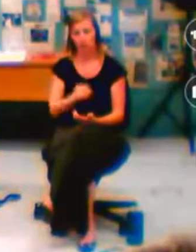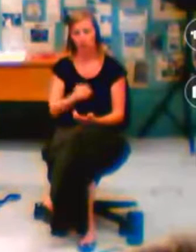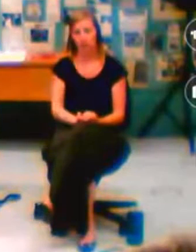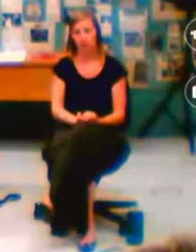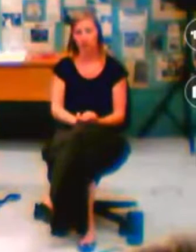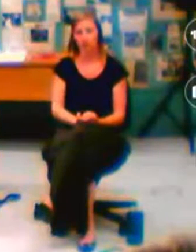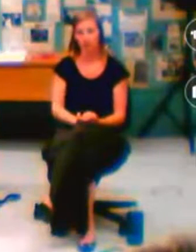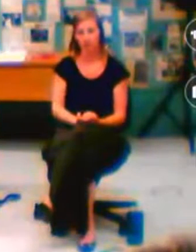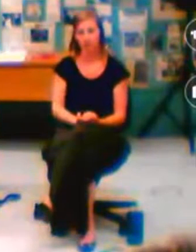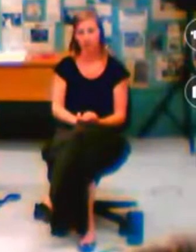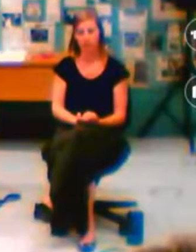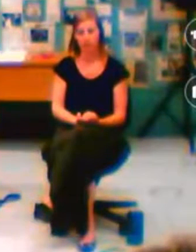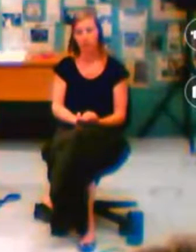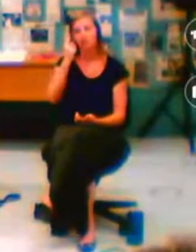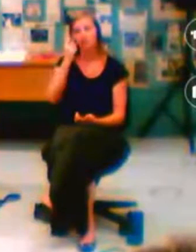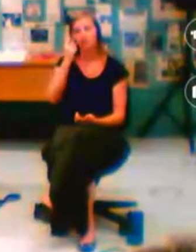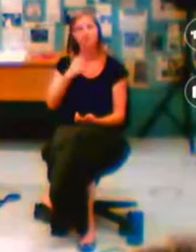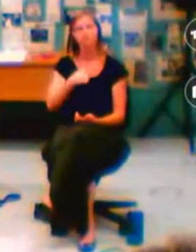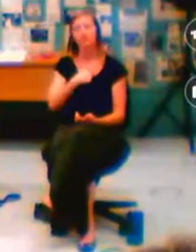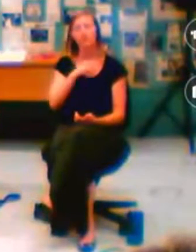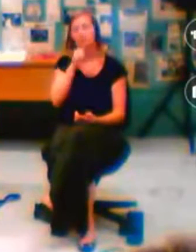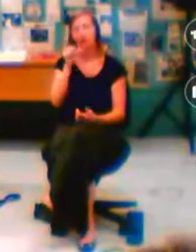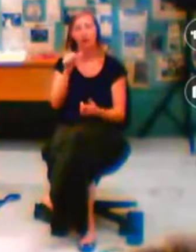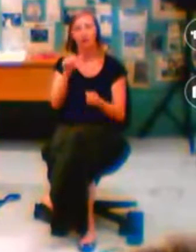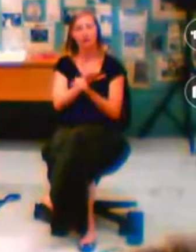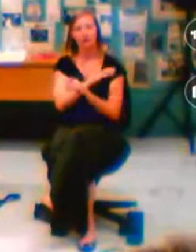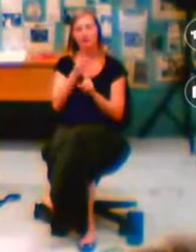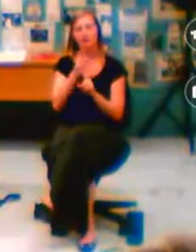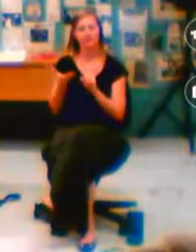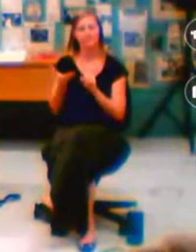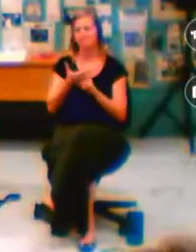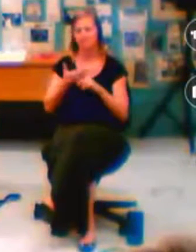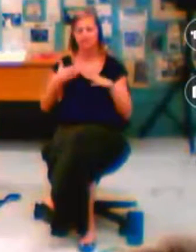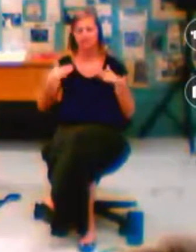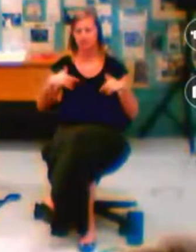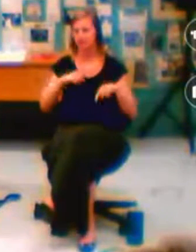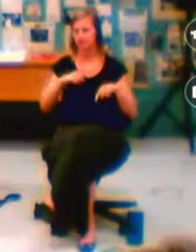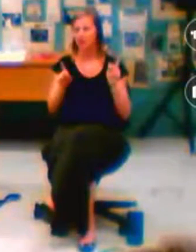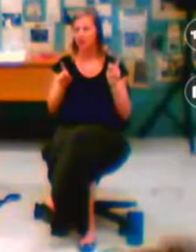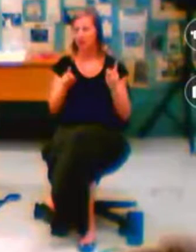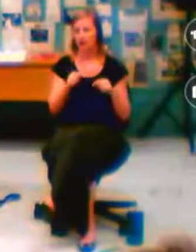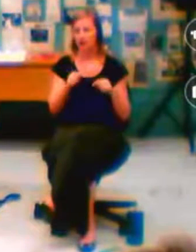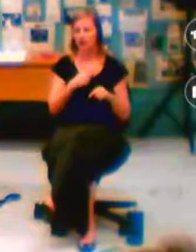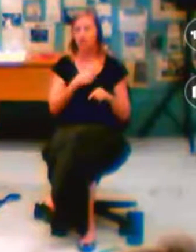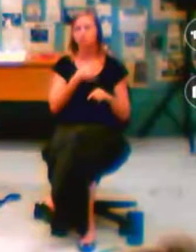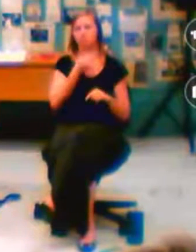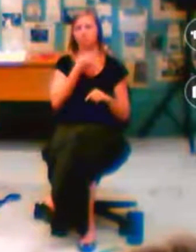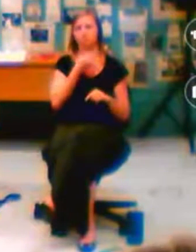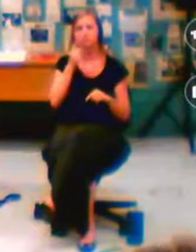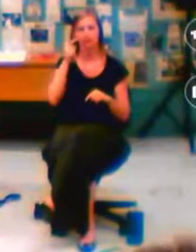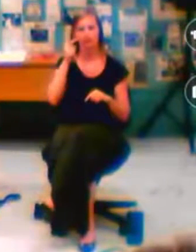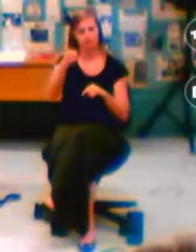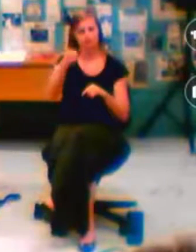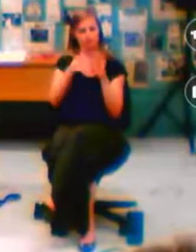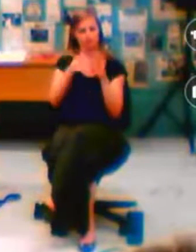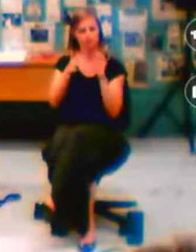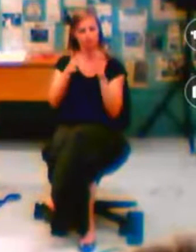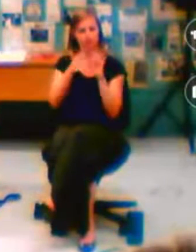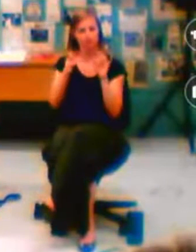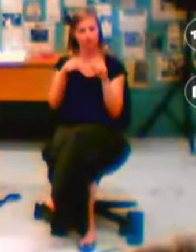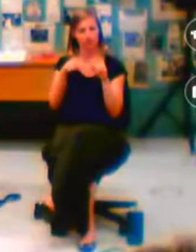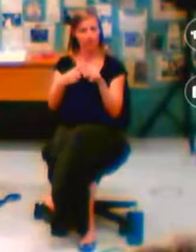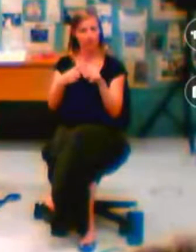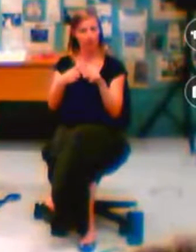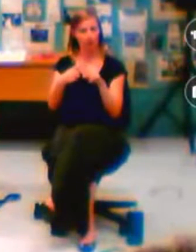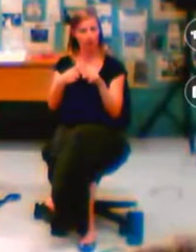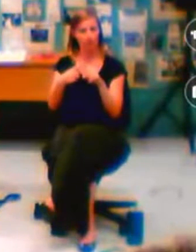pig because I waste taxpayers' dollars. I want to know,